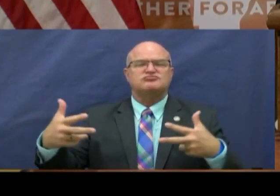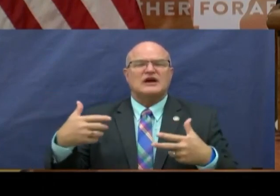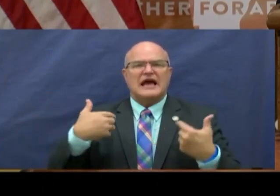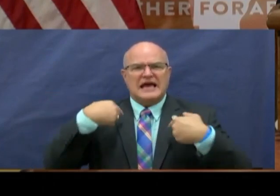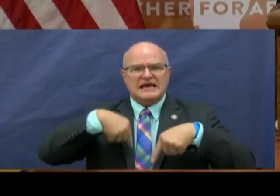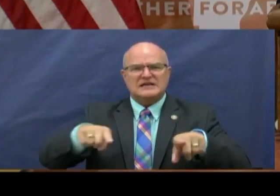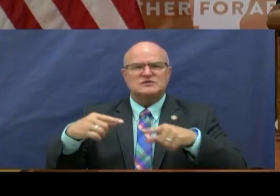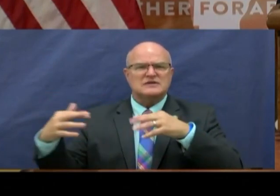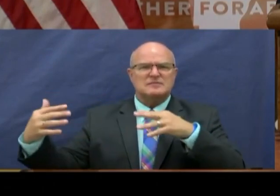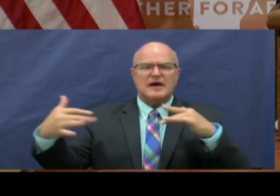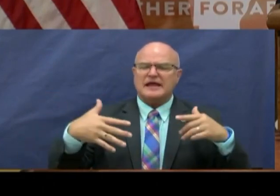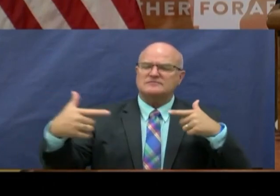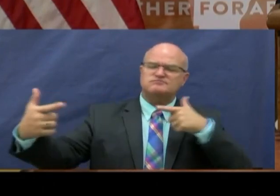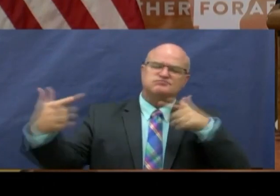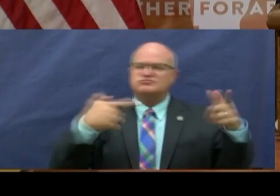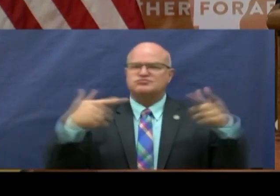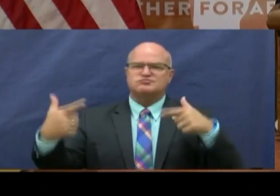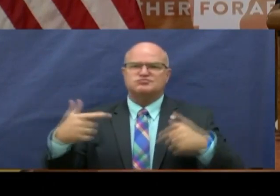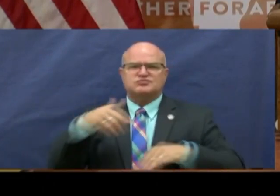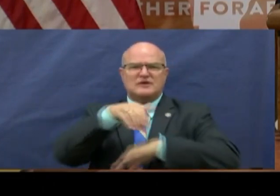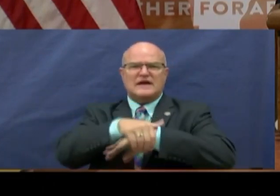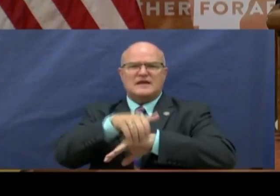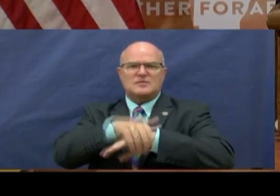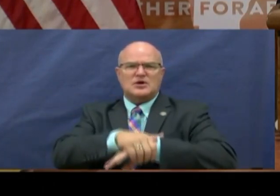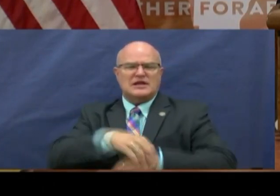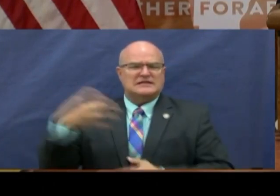of the battle, the British commander